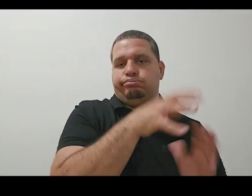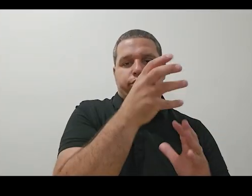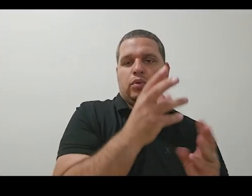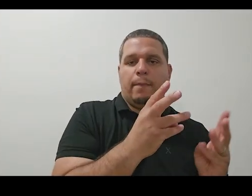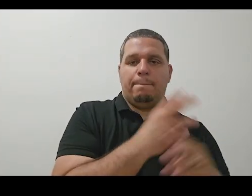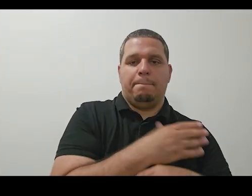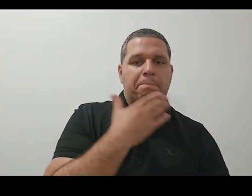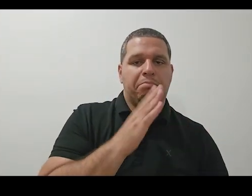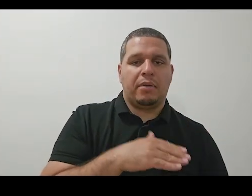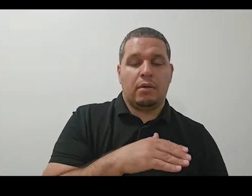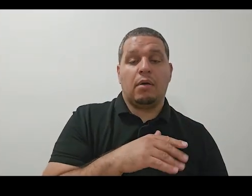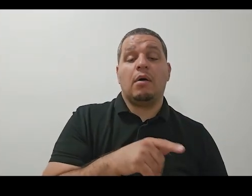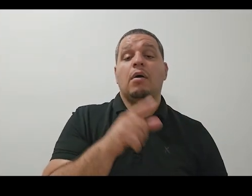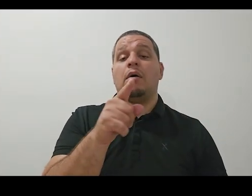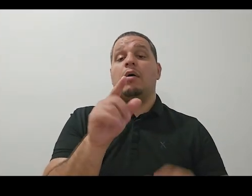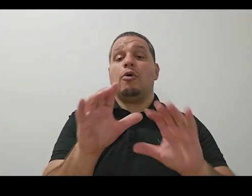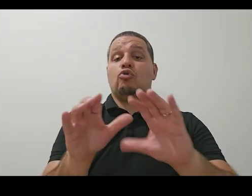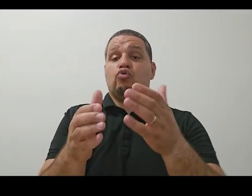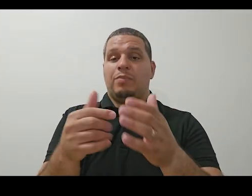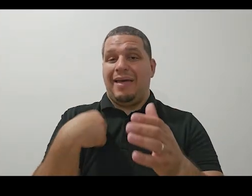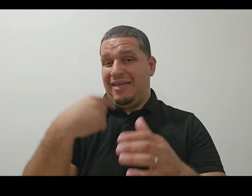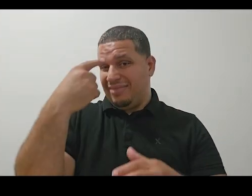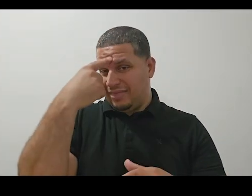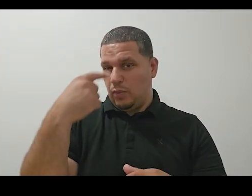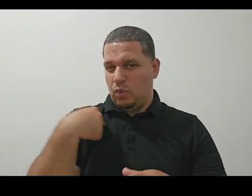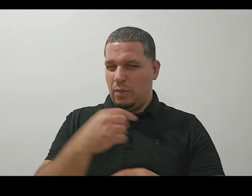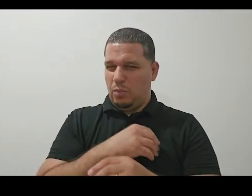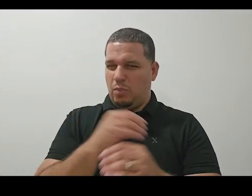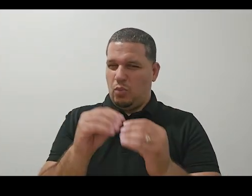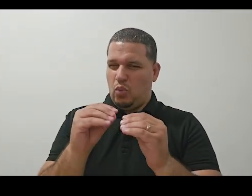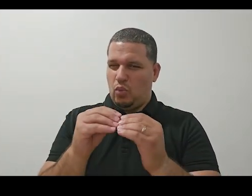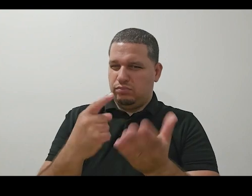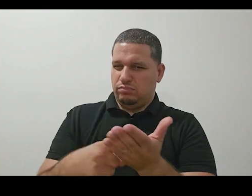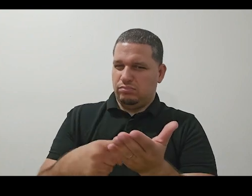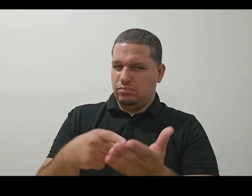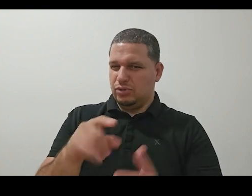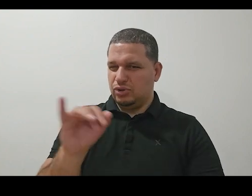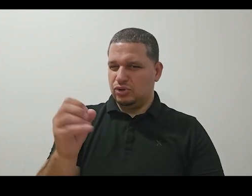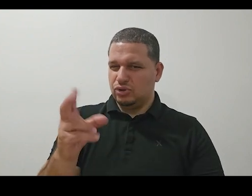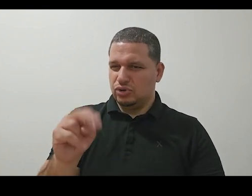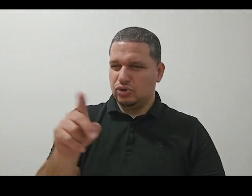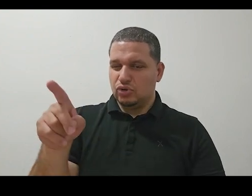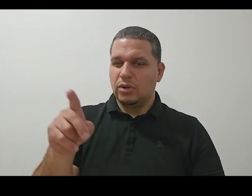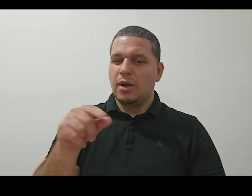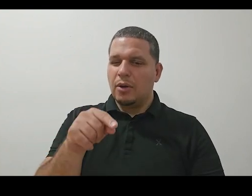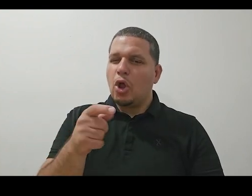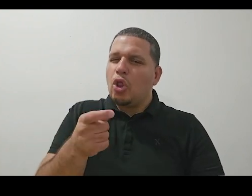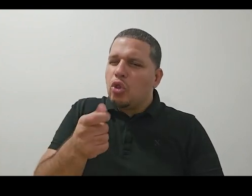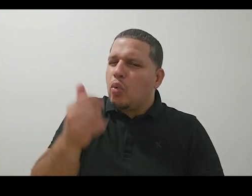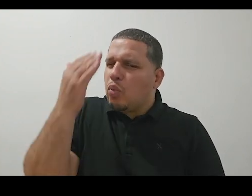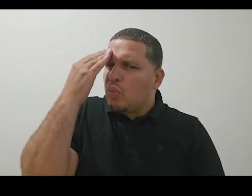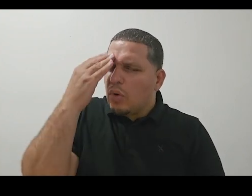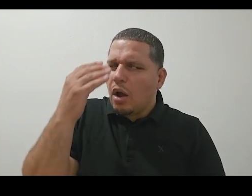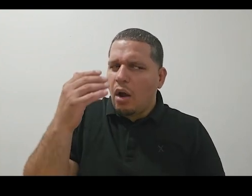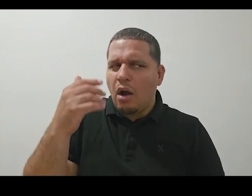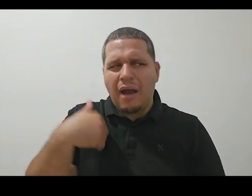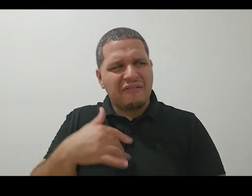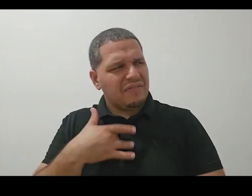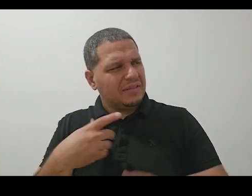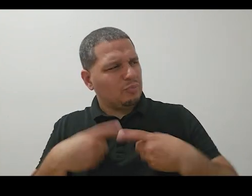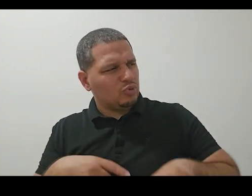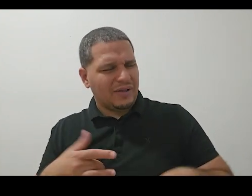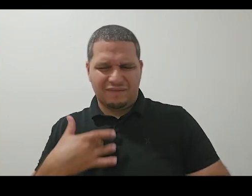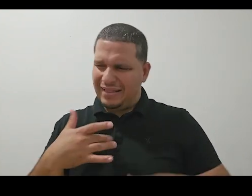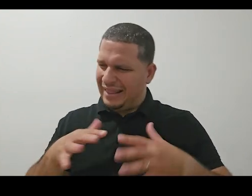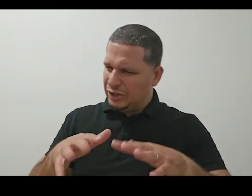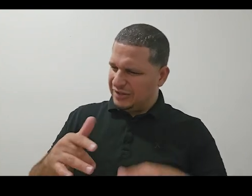bad. So, and then another group, I think, is the group we're more talking about here. Miguel and John are talking about. Like people are a little bit aware, like, I feel